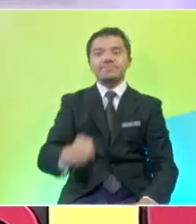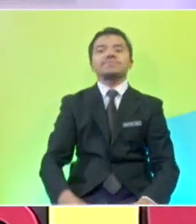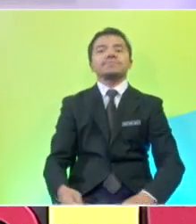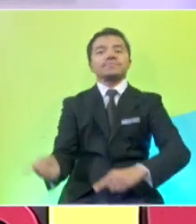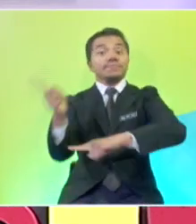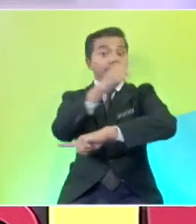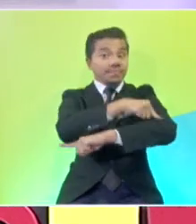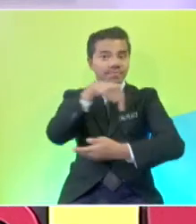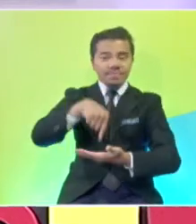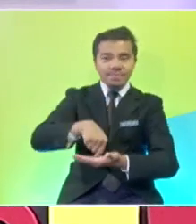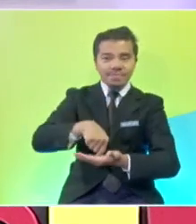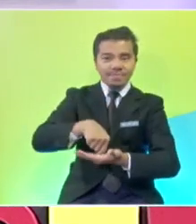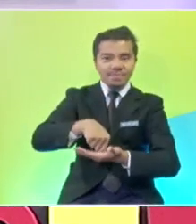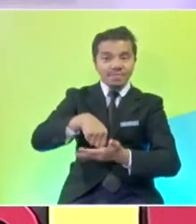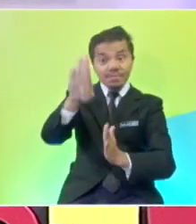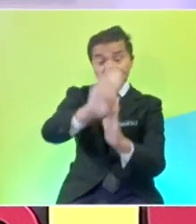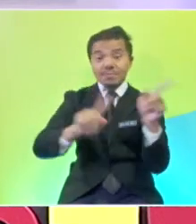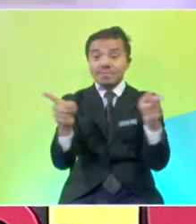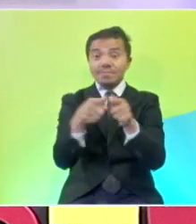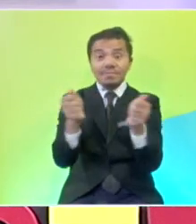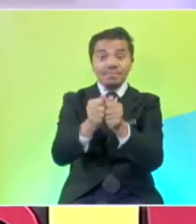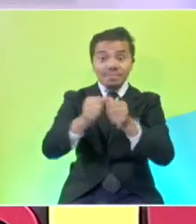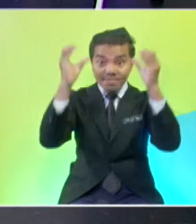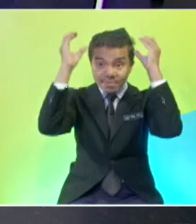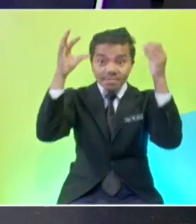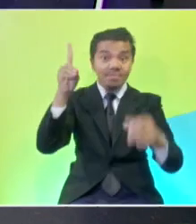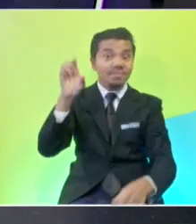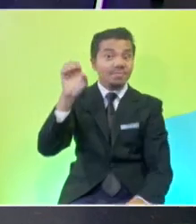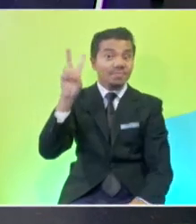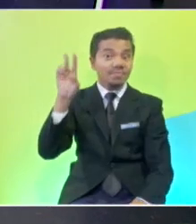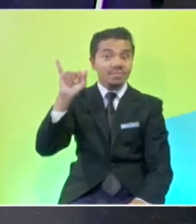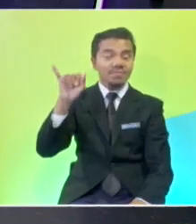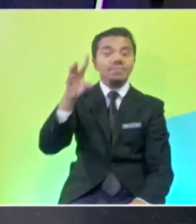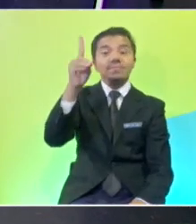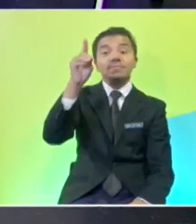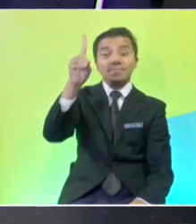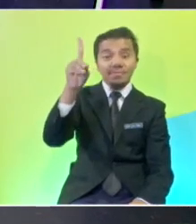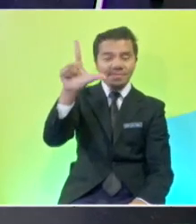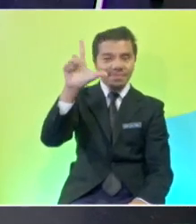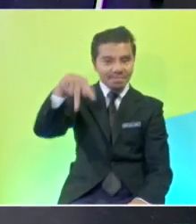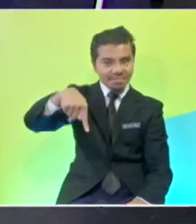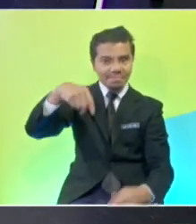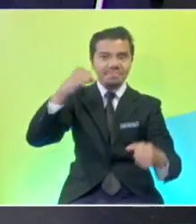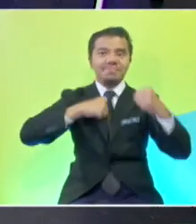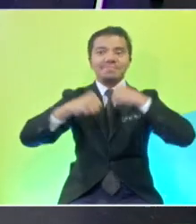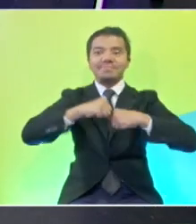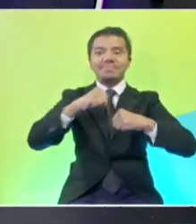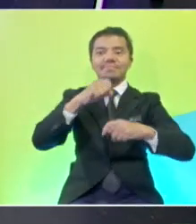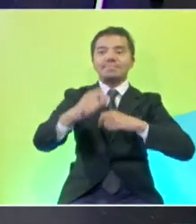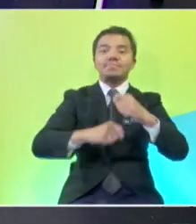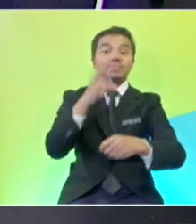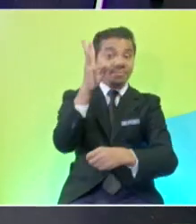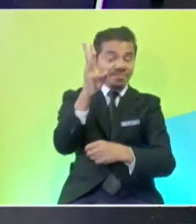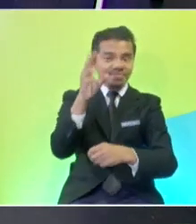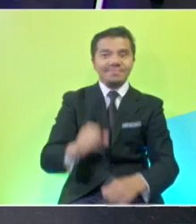here together with Miss Devi for Science DLP Year 6. Hi teacher. Hi, Chris. How are you teacher? I'm great, Chris. How about